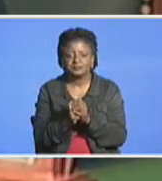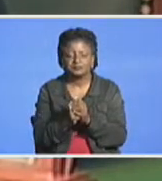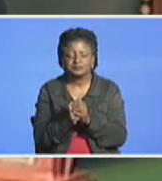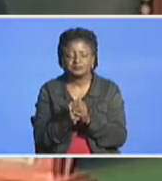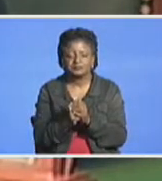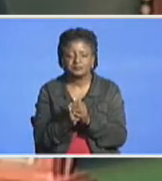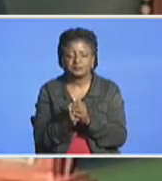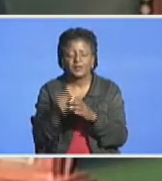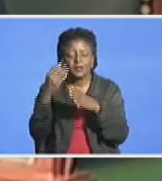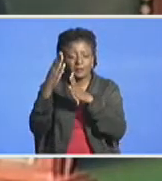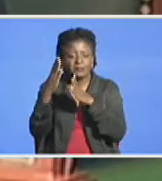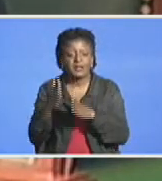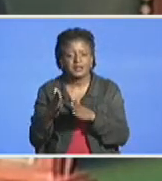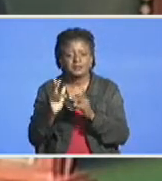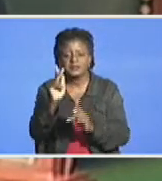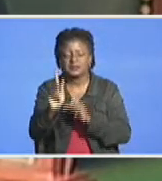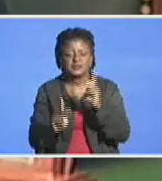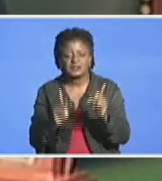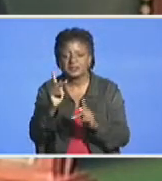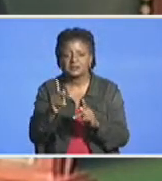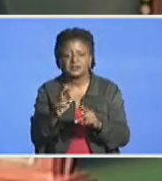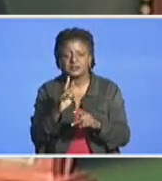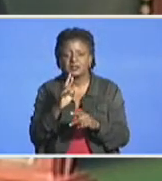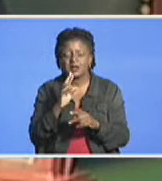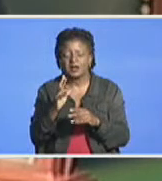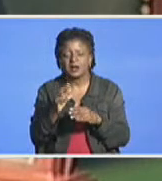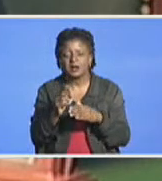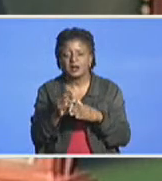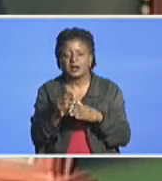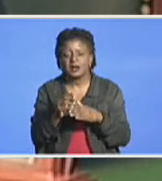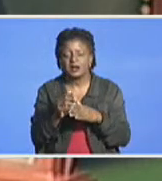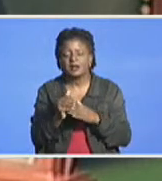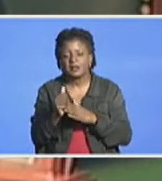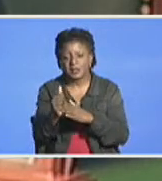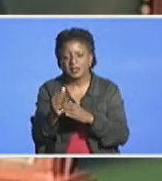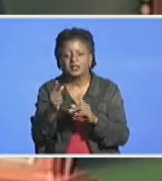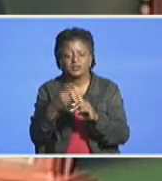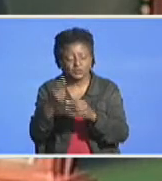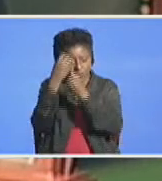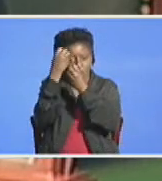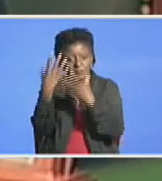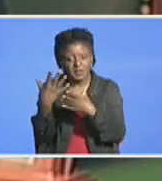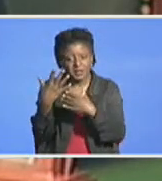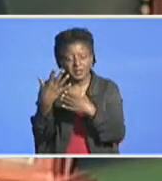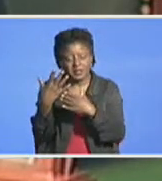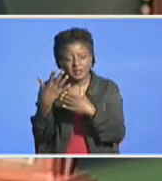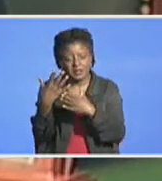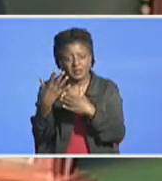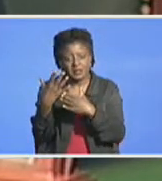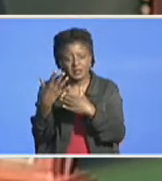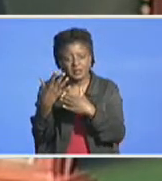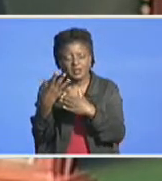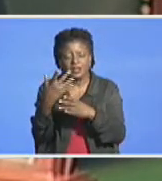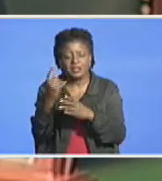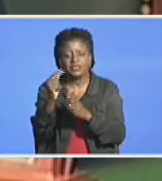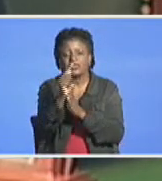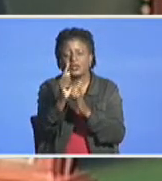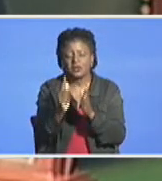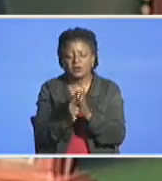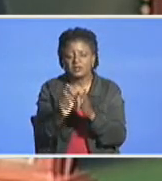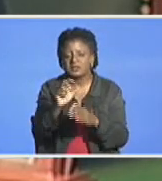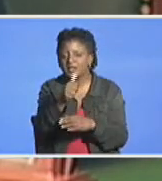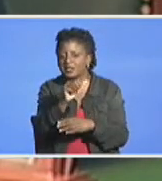Bahamian citizens are compelled by the Constitution and our laws to obey our laws, and any other